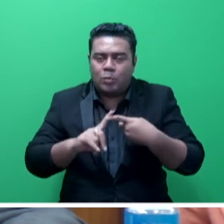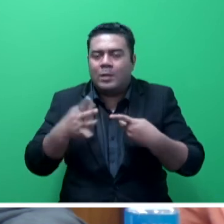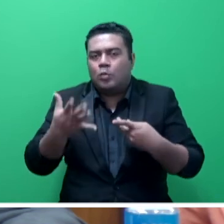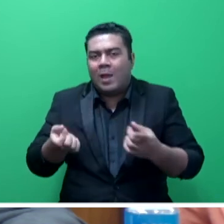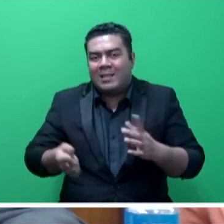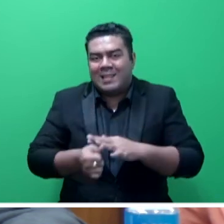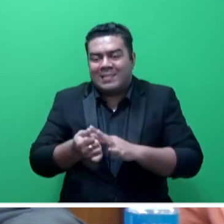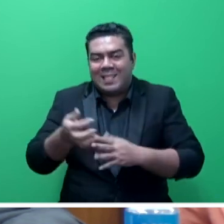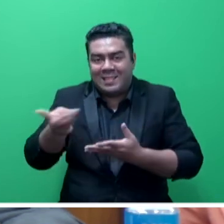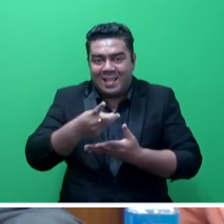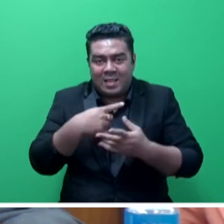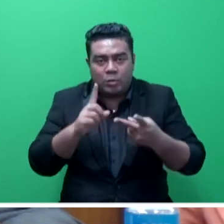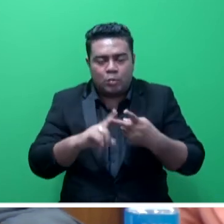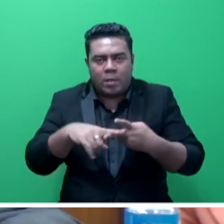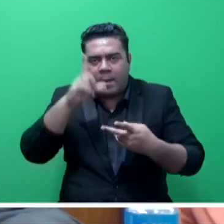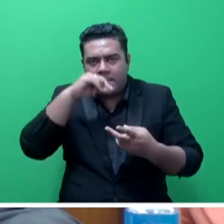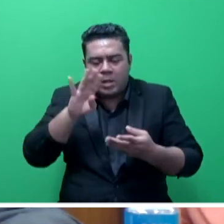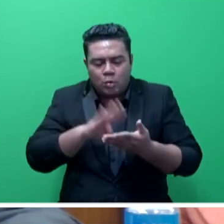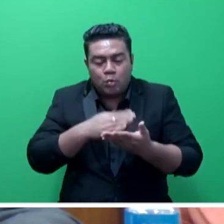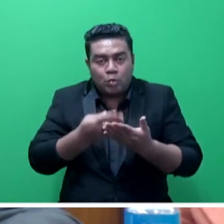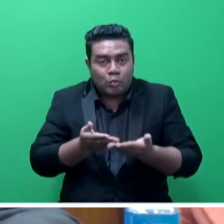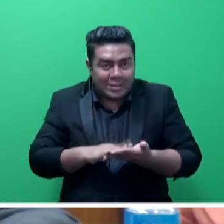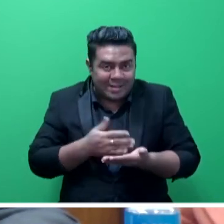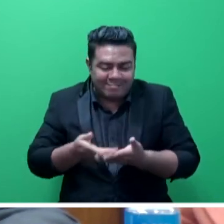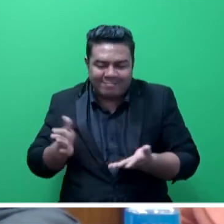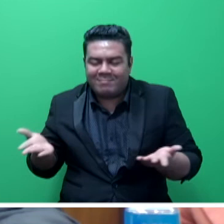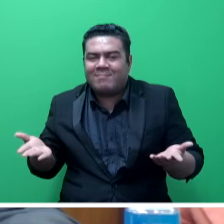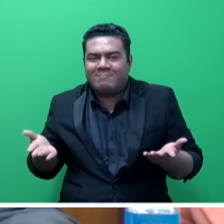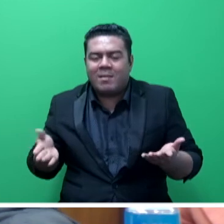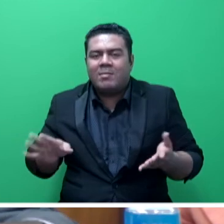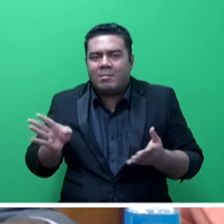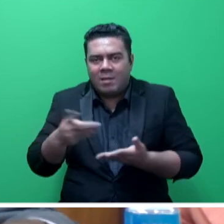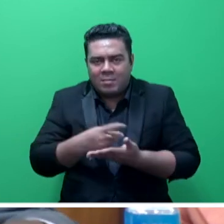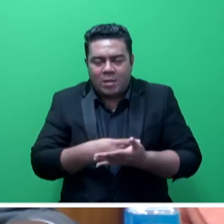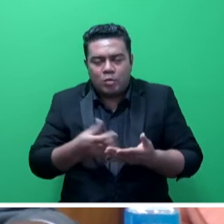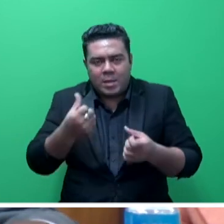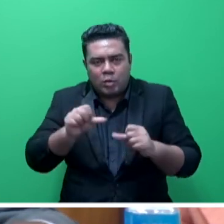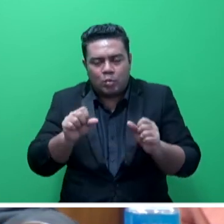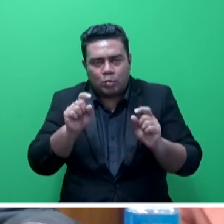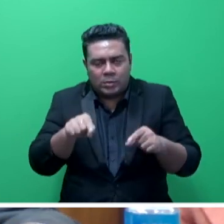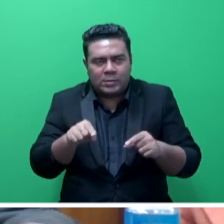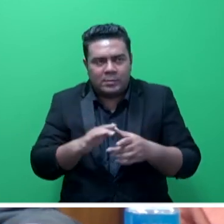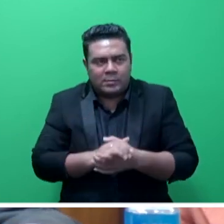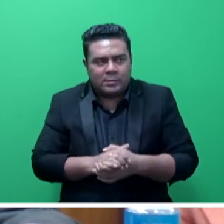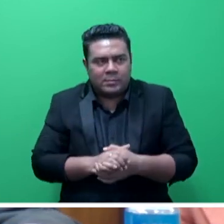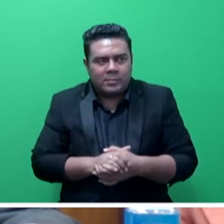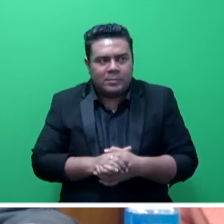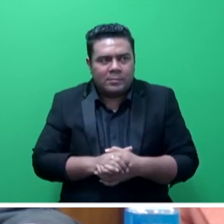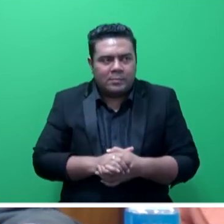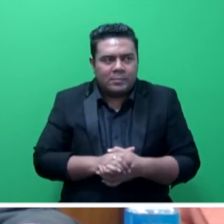data, and the other is the ability to interpret that data. To make it user-friendly, the department is working